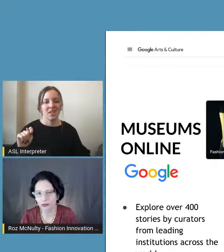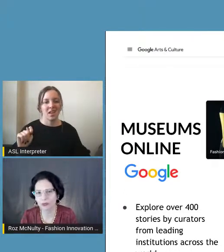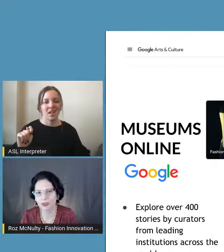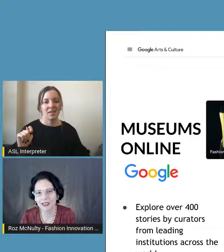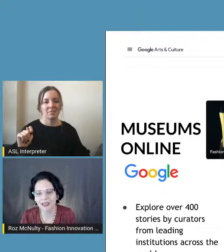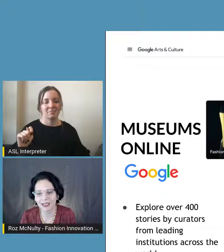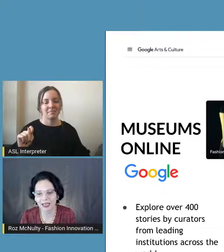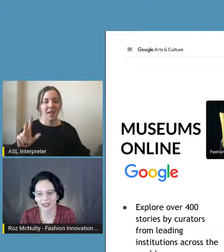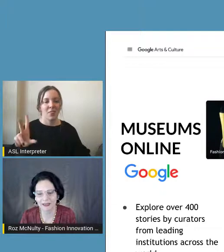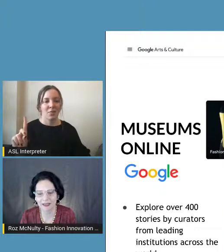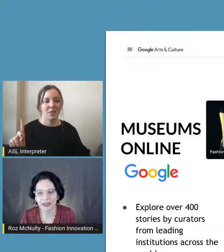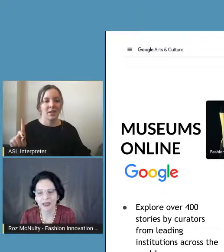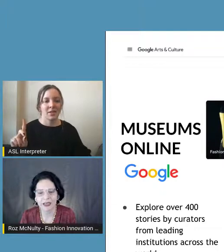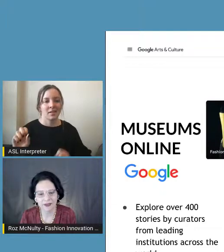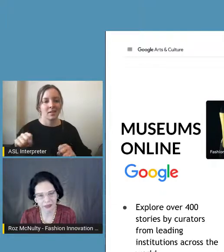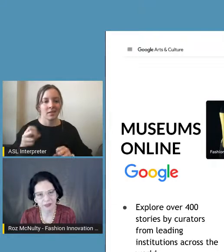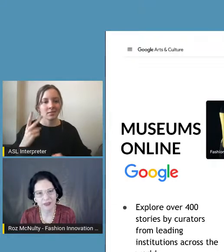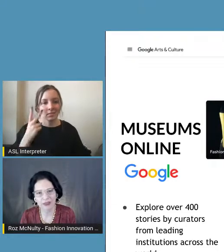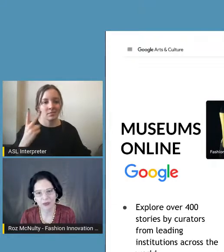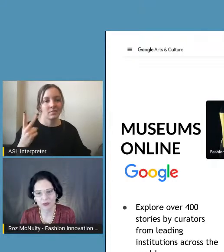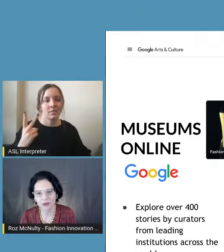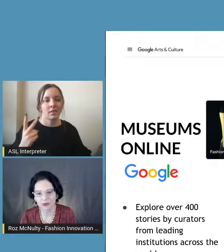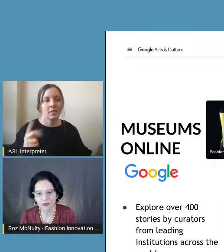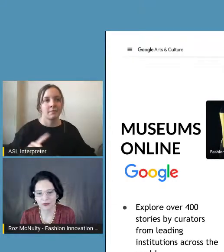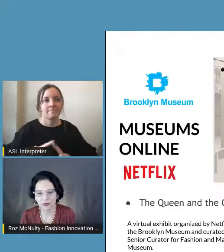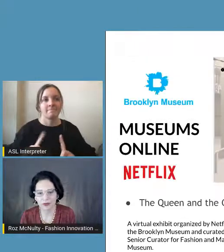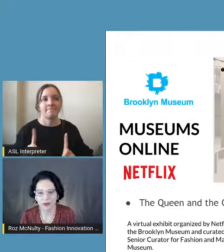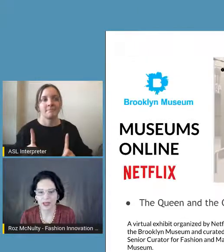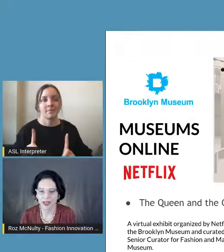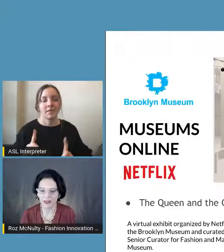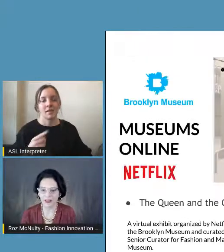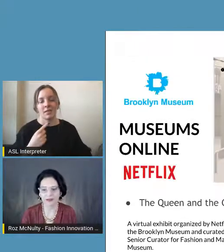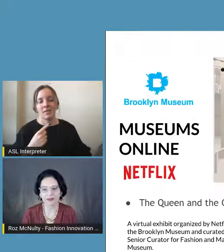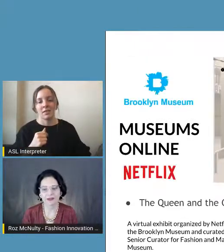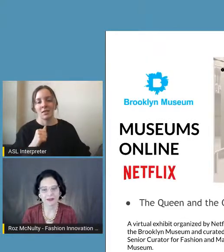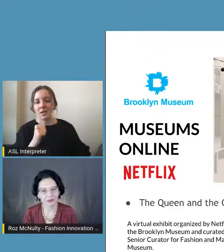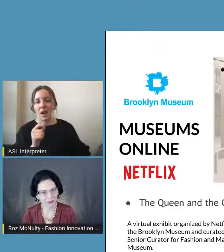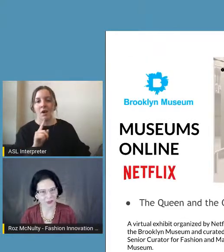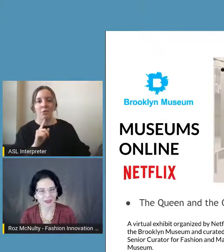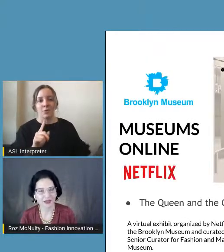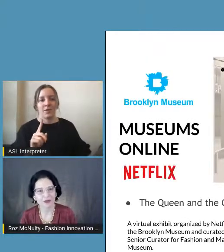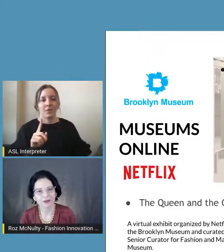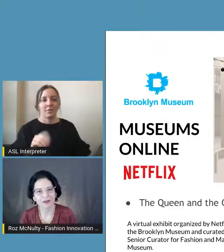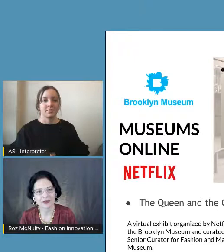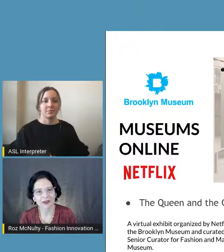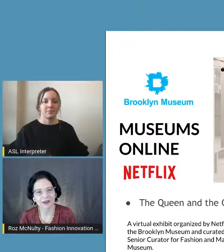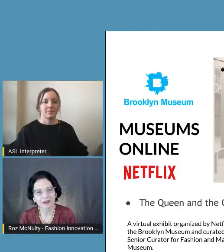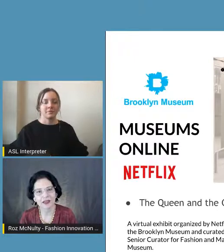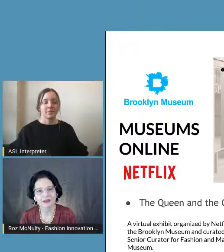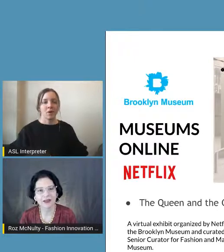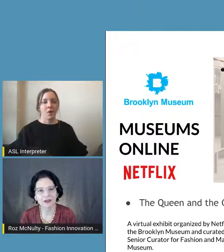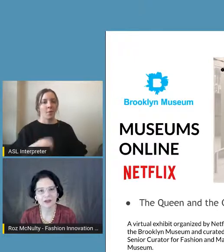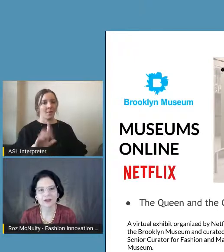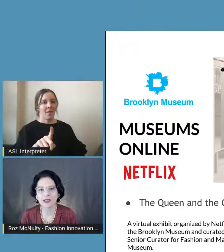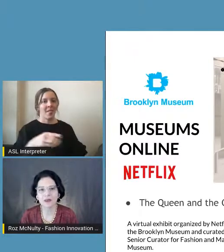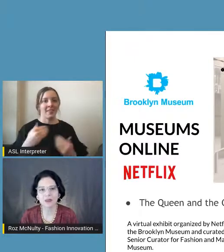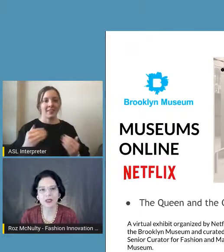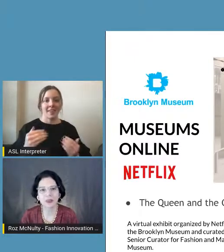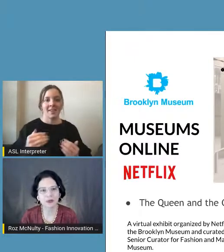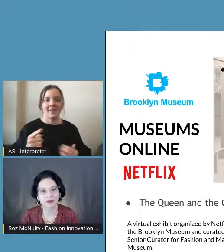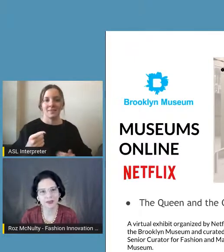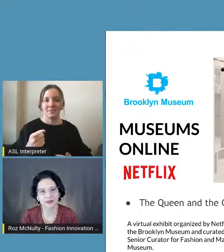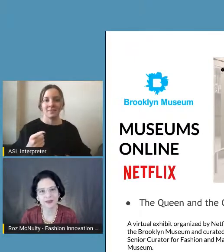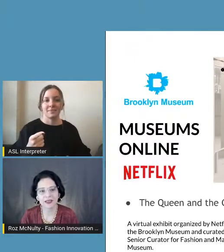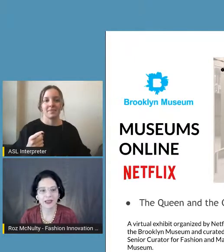call real 3D yet. Definitely worth a look though. This is really quite fantastic, and it's actually done